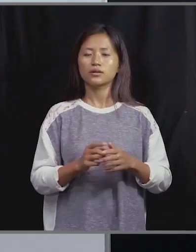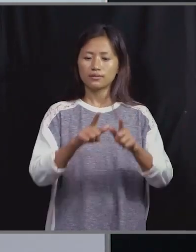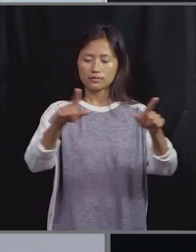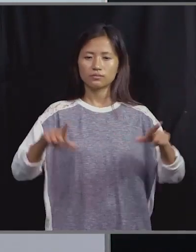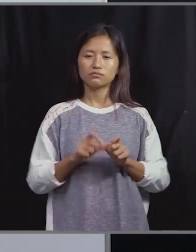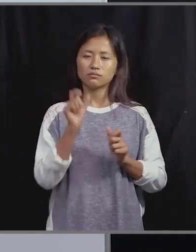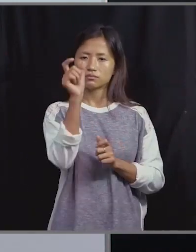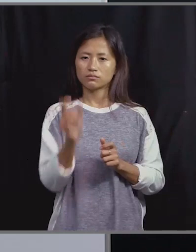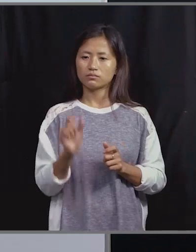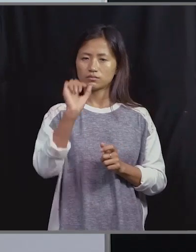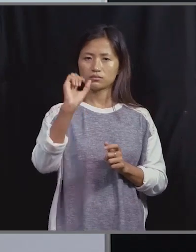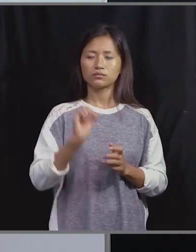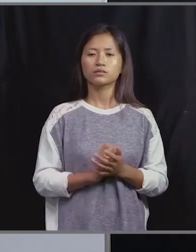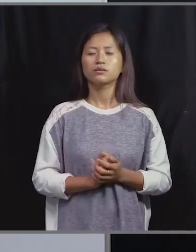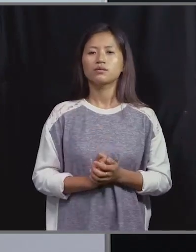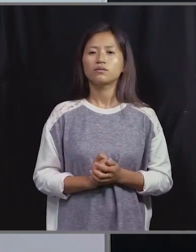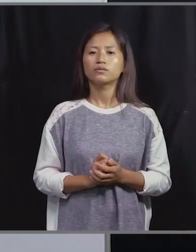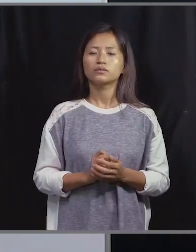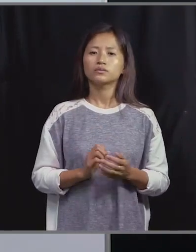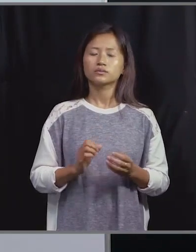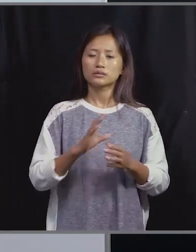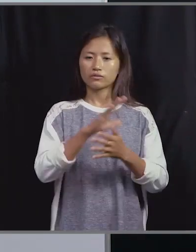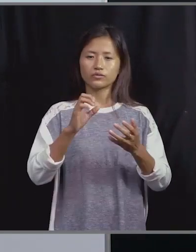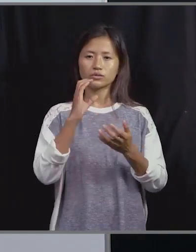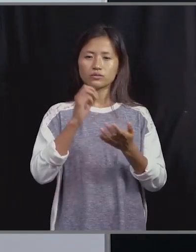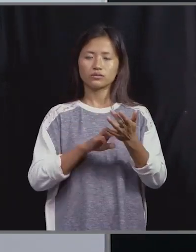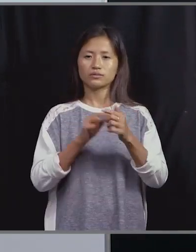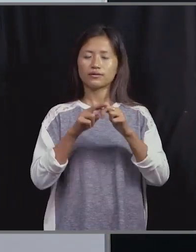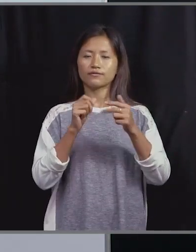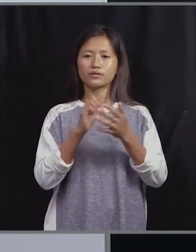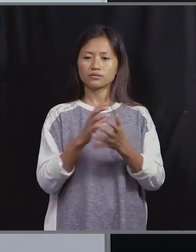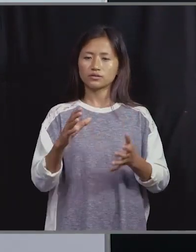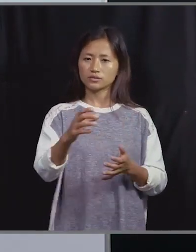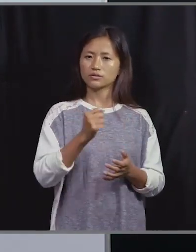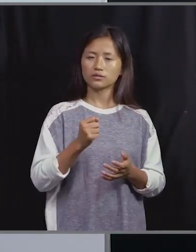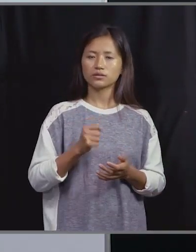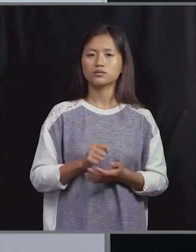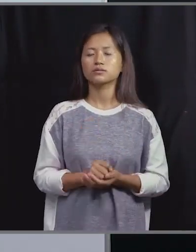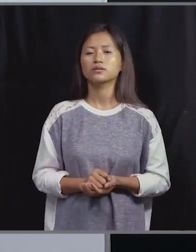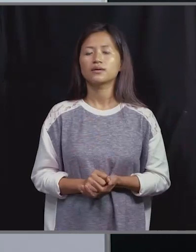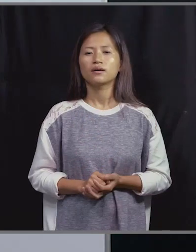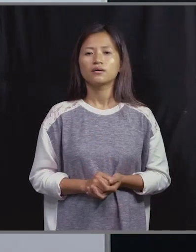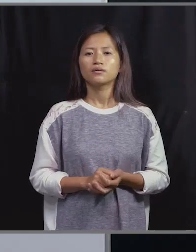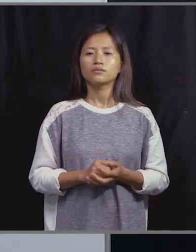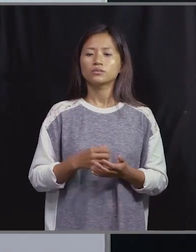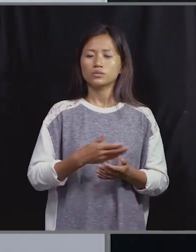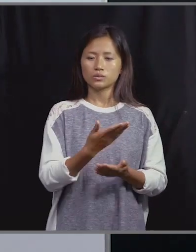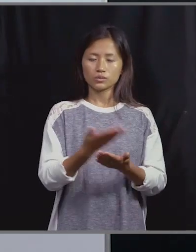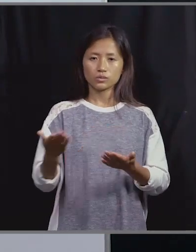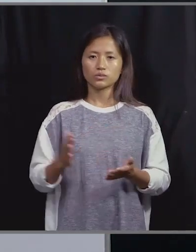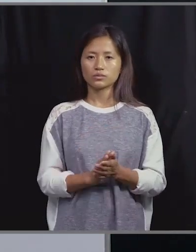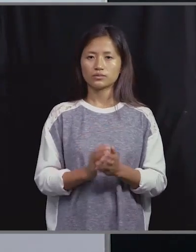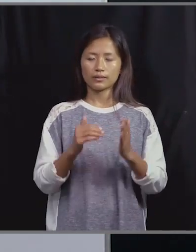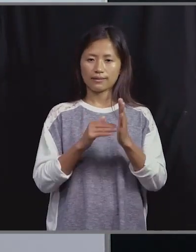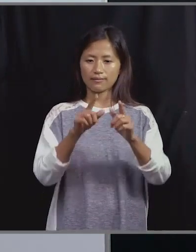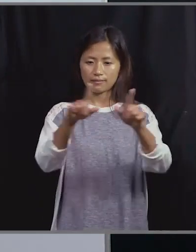the British, then their land were confiscated or the land were seized by those moneylenders, by those